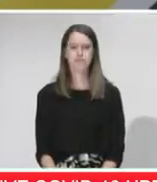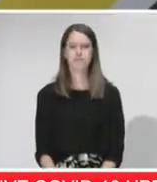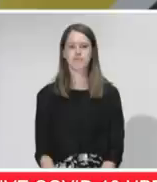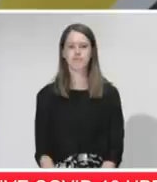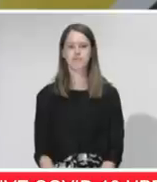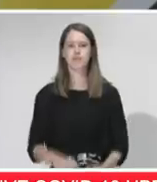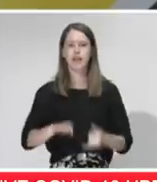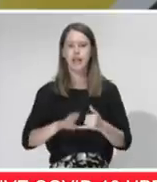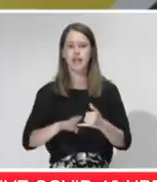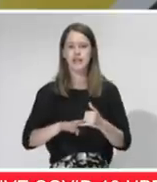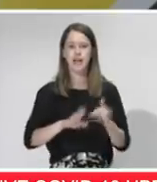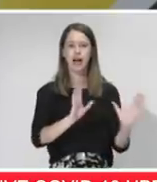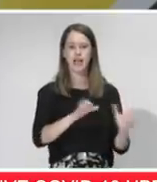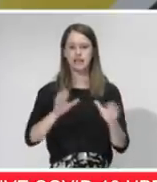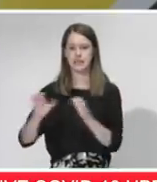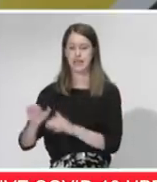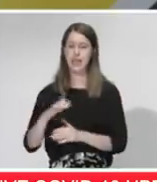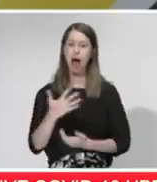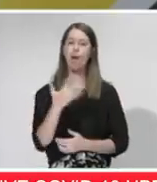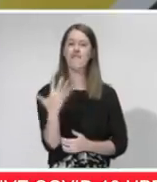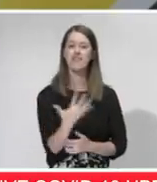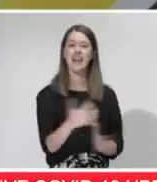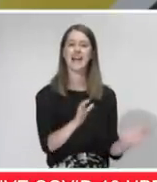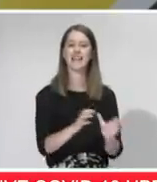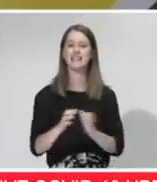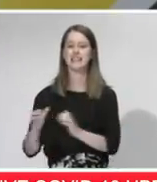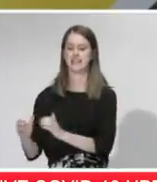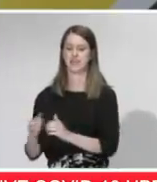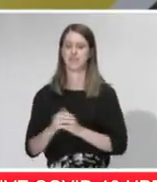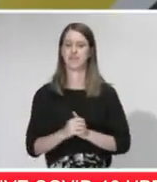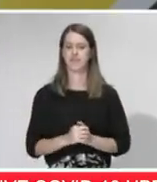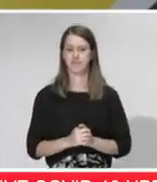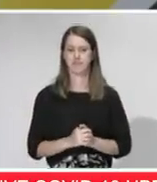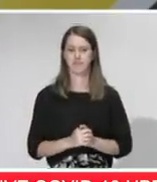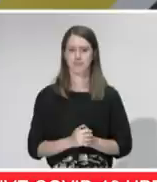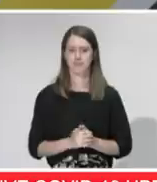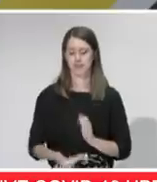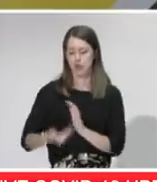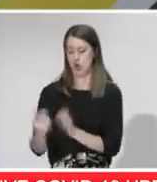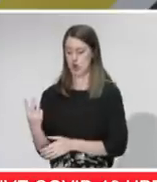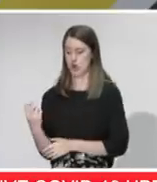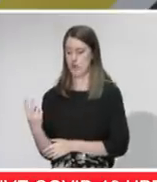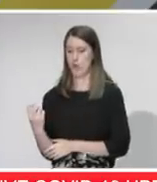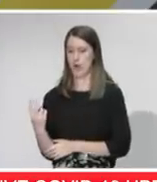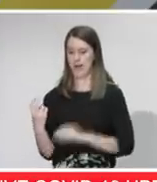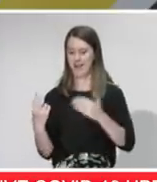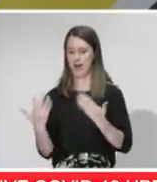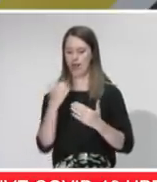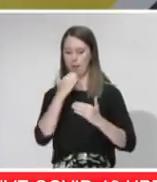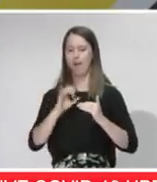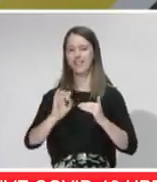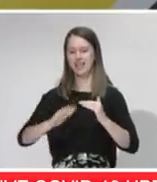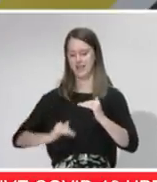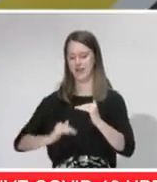Finally, in terms of clusters, we now have 15 clusters that are above the threshold. The additional 2 have just reached that threshold of